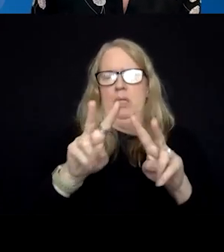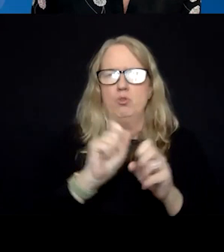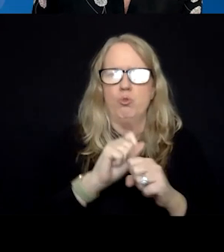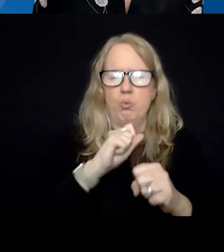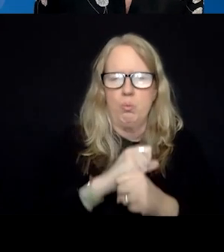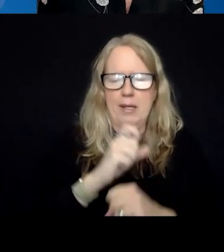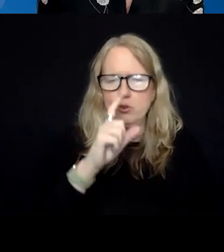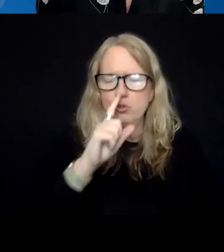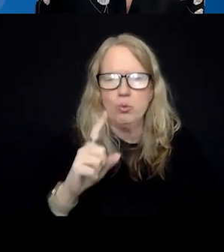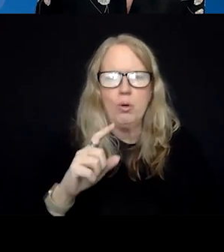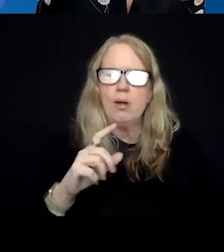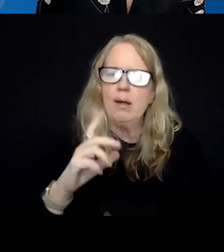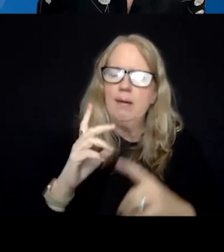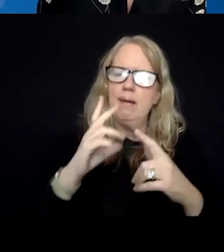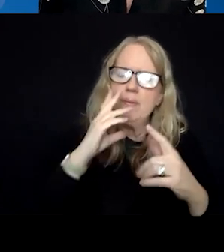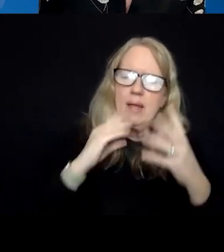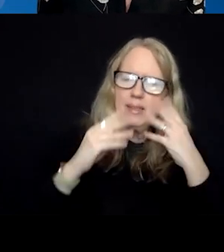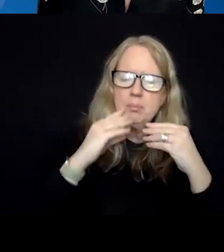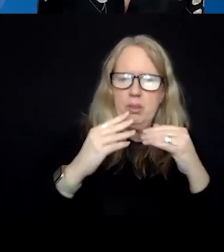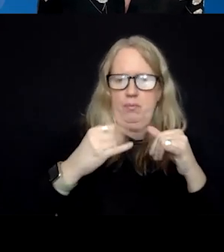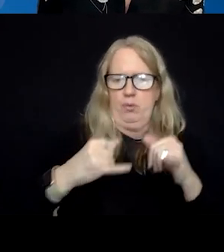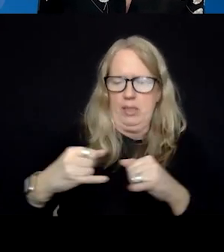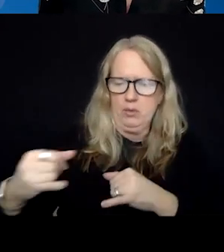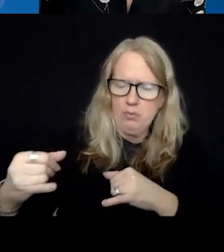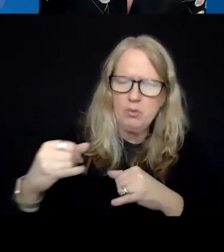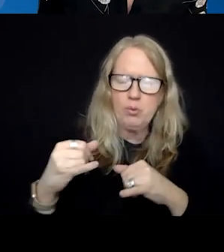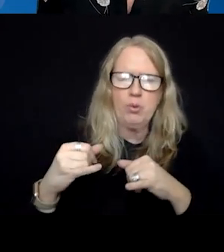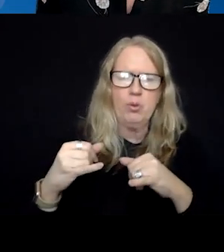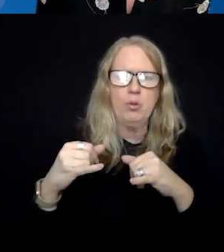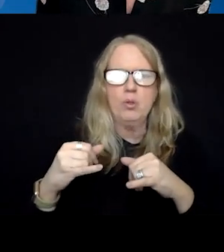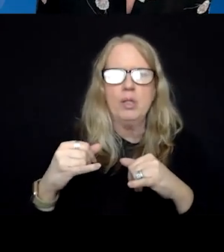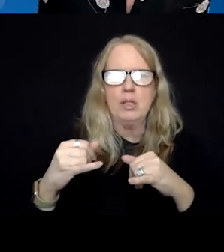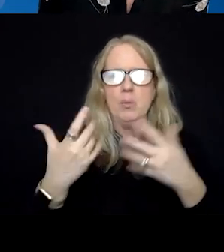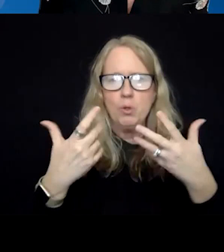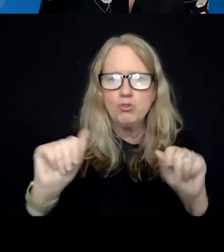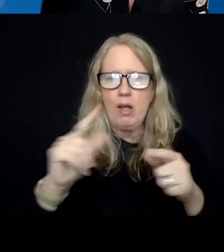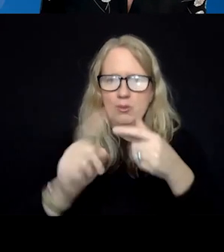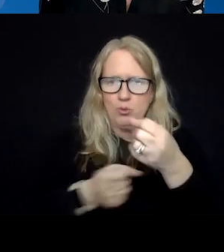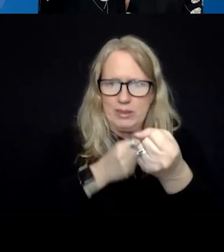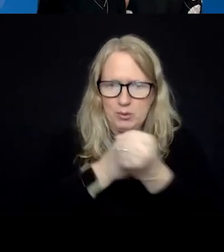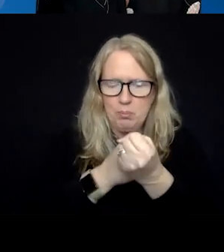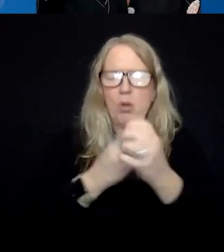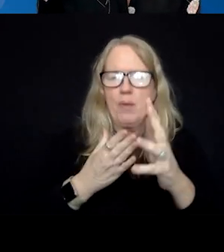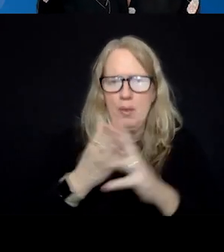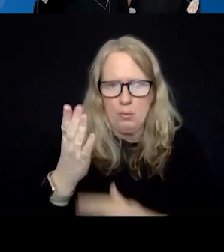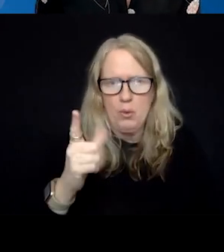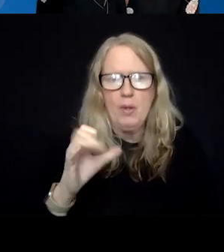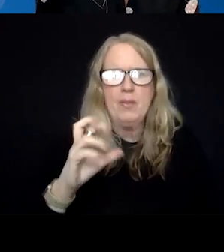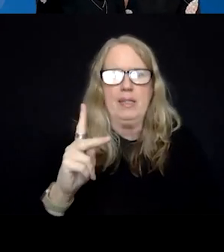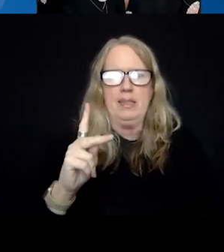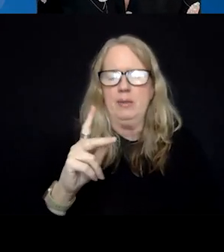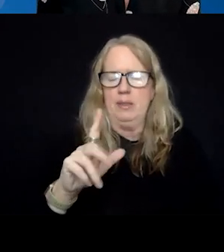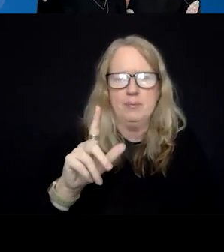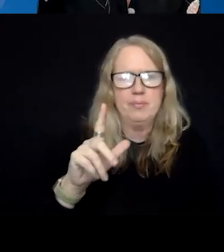the experiences of individuals with that we're trying to support through the Link Center are representative of